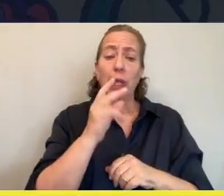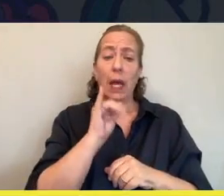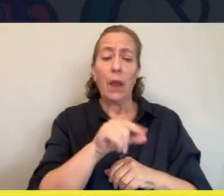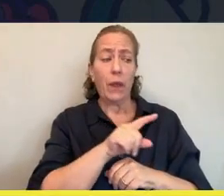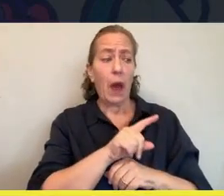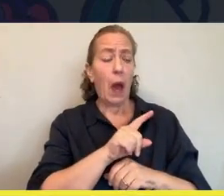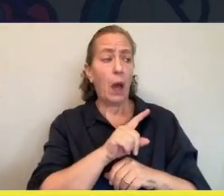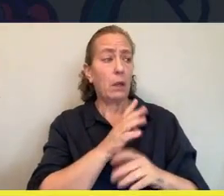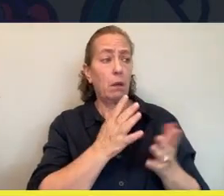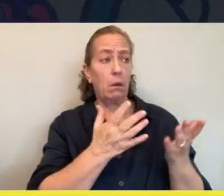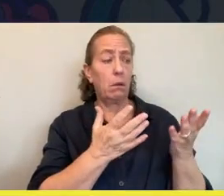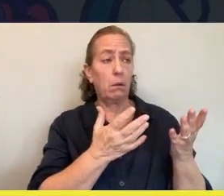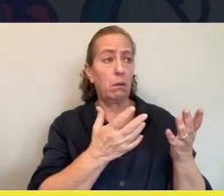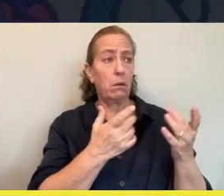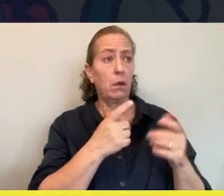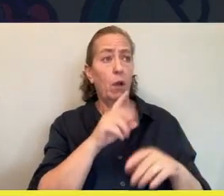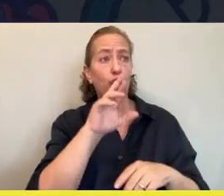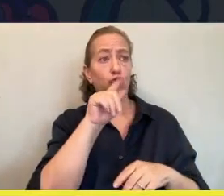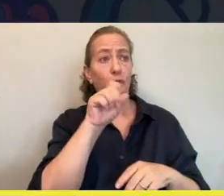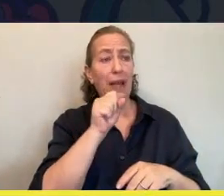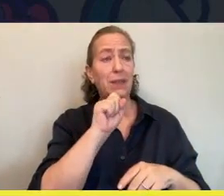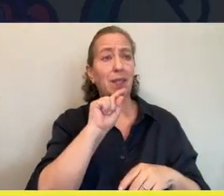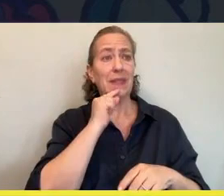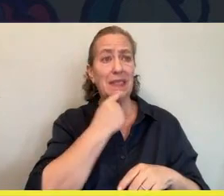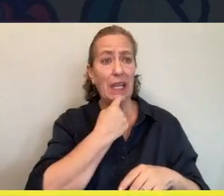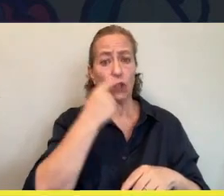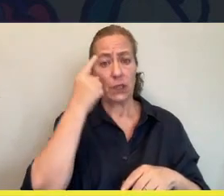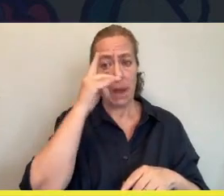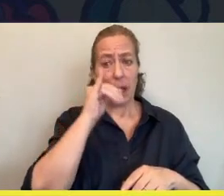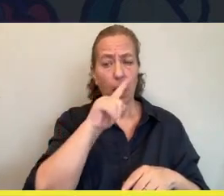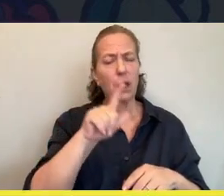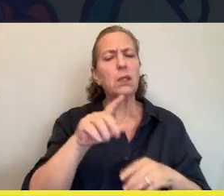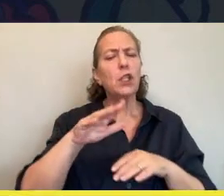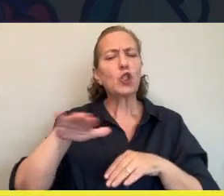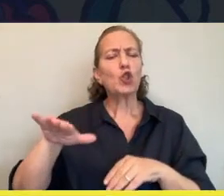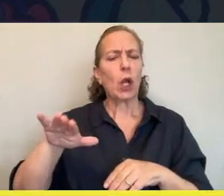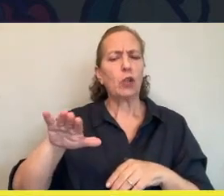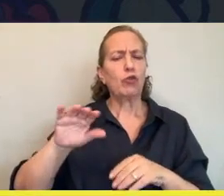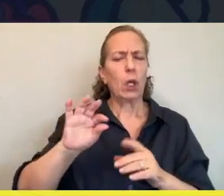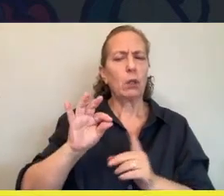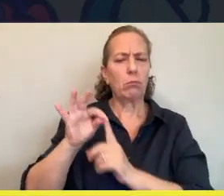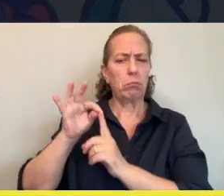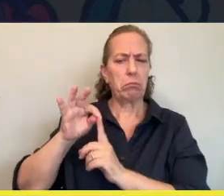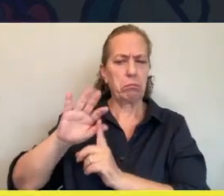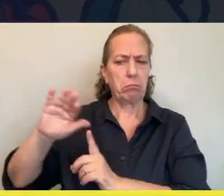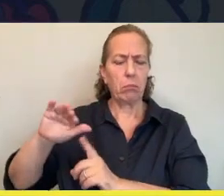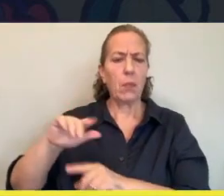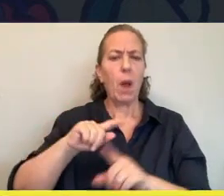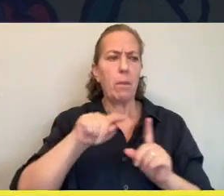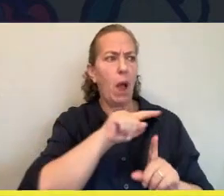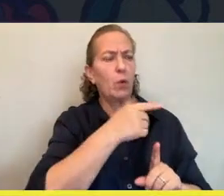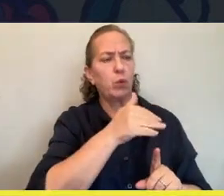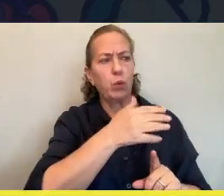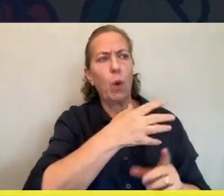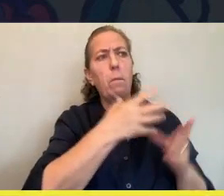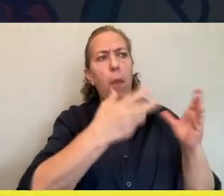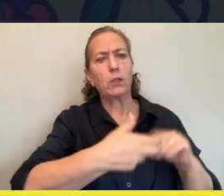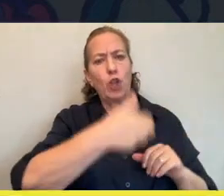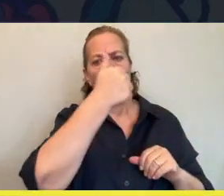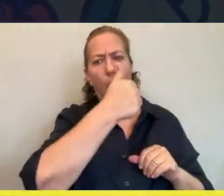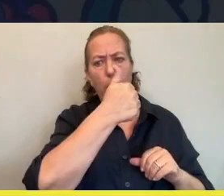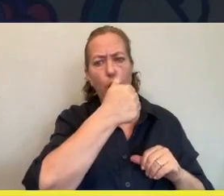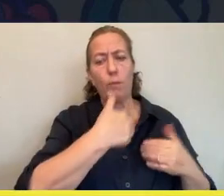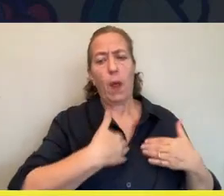of serious mental illness are much higher among younger nursing home residents than they are among older nursing